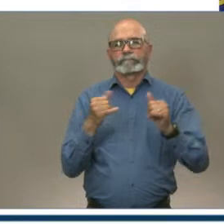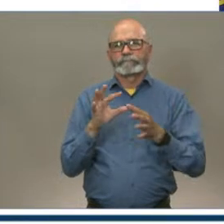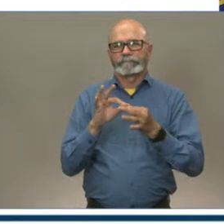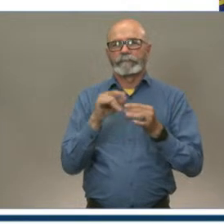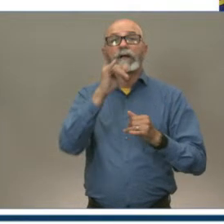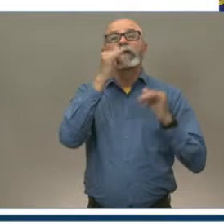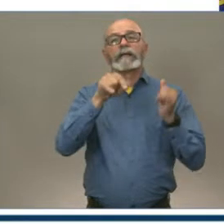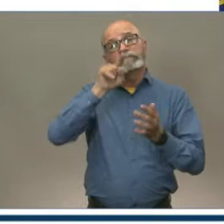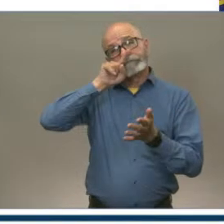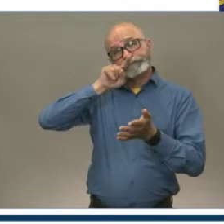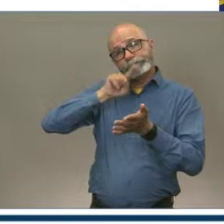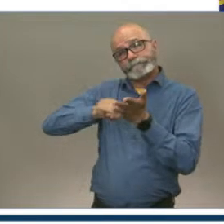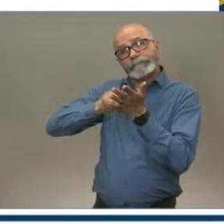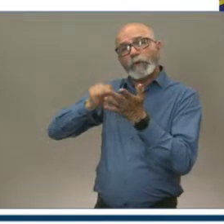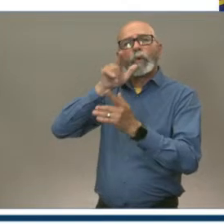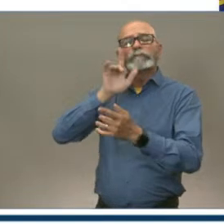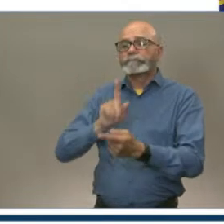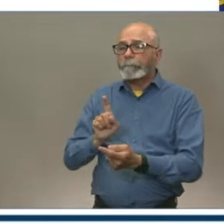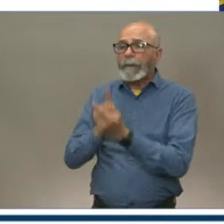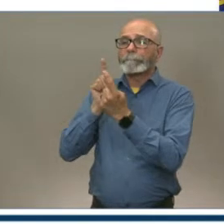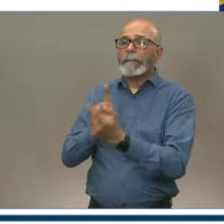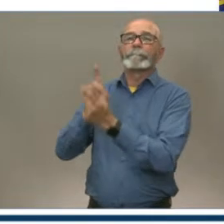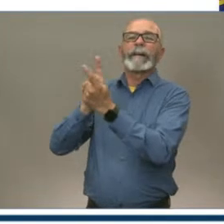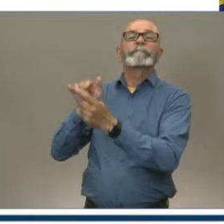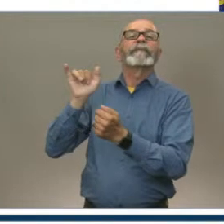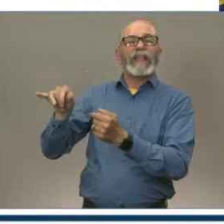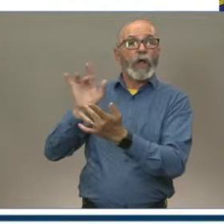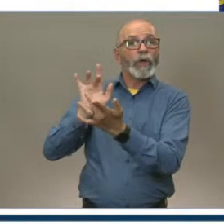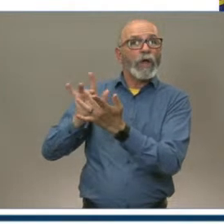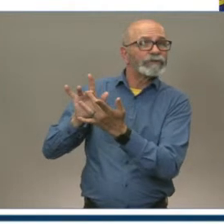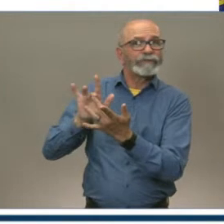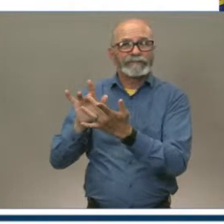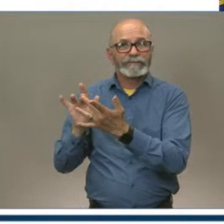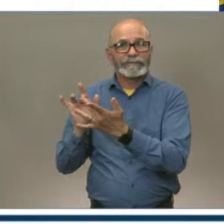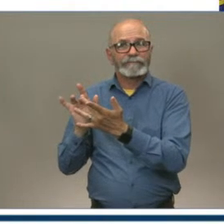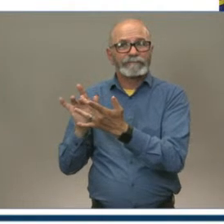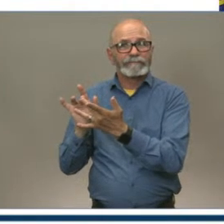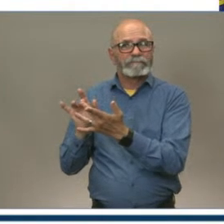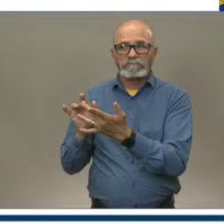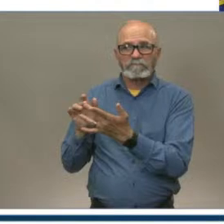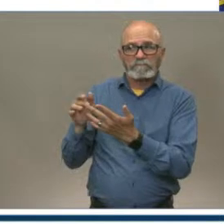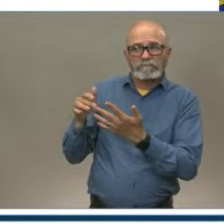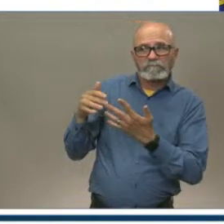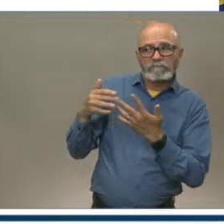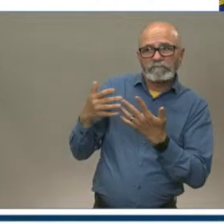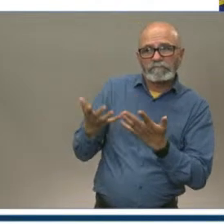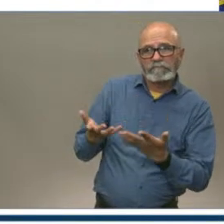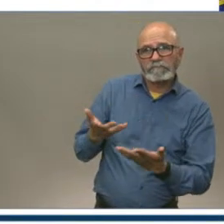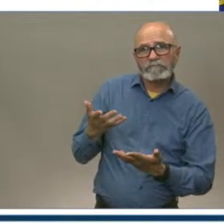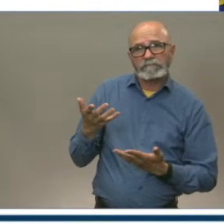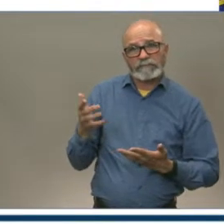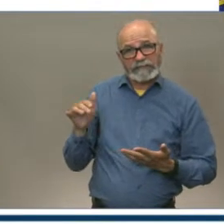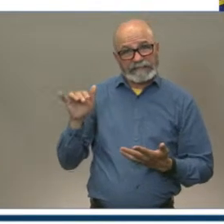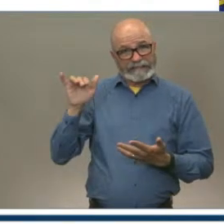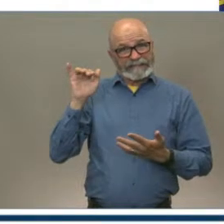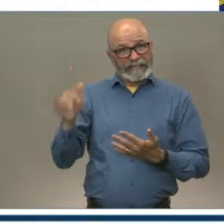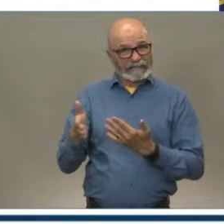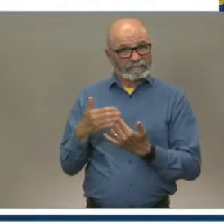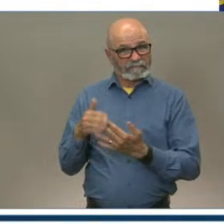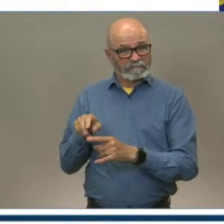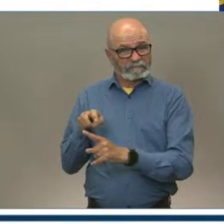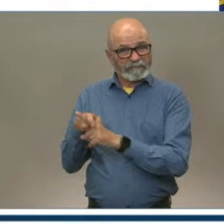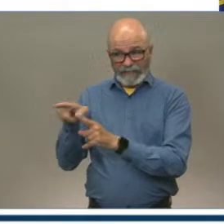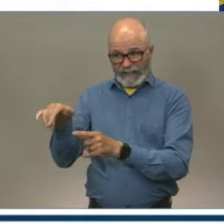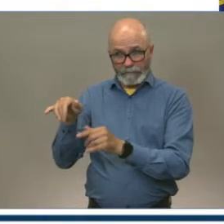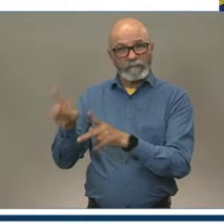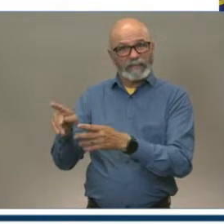overwhelmed. And can you give us, do you have any indication of how transmission is happening, and especially has